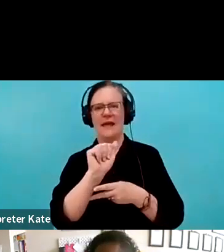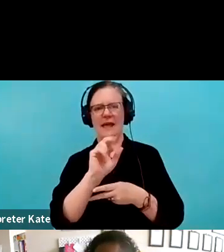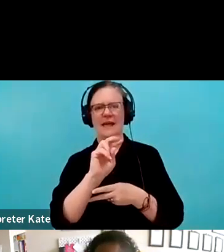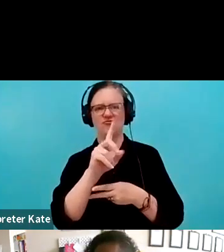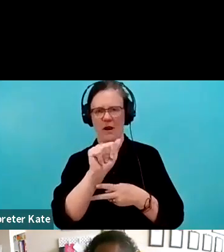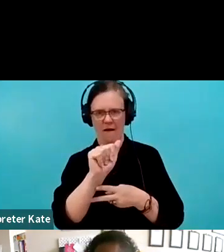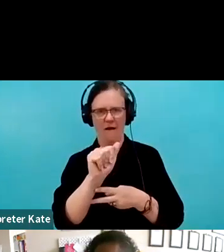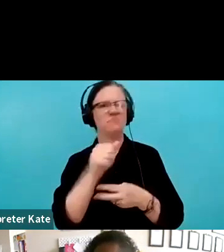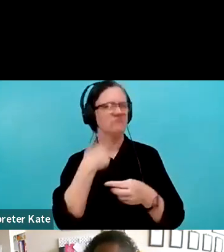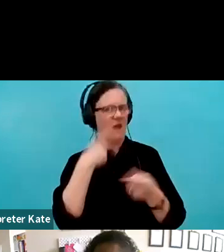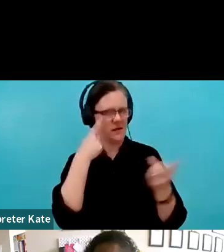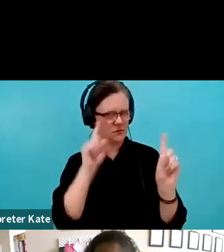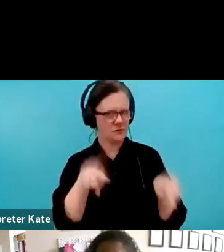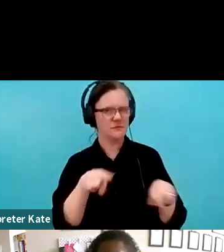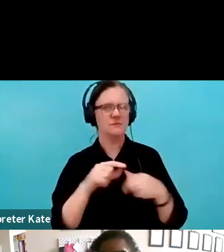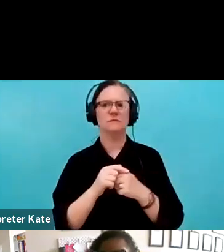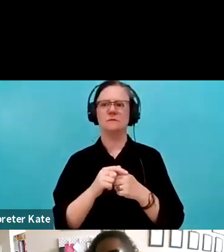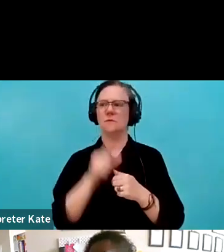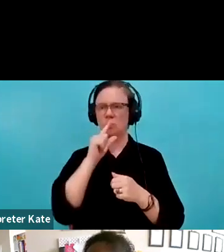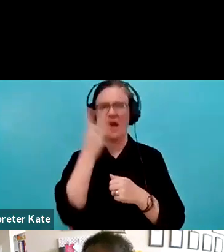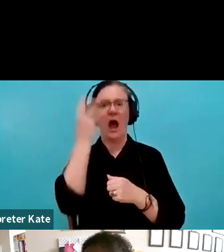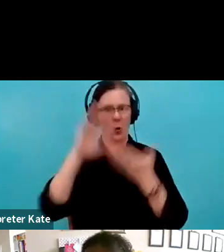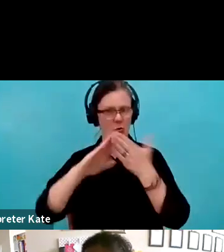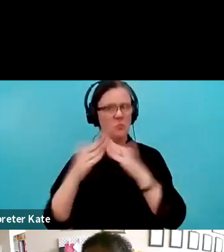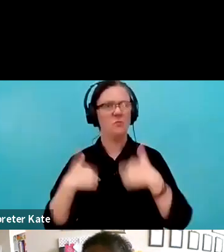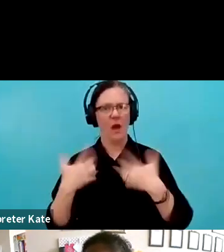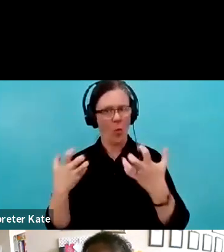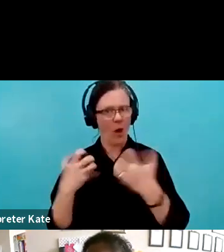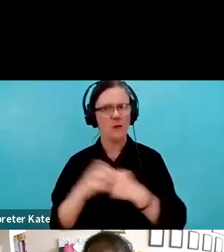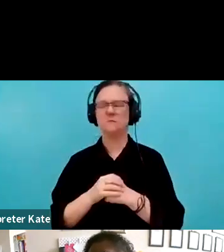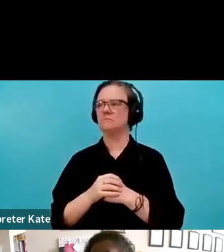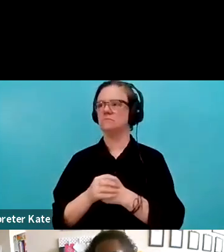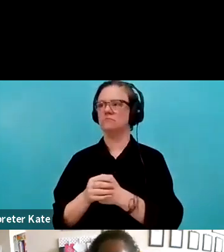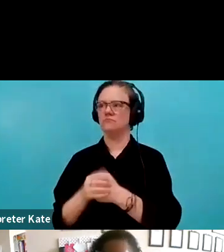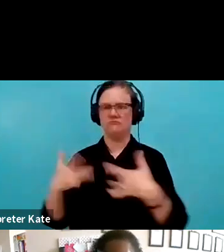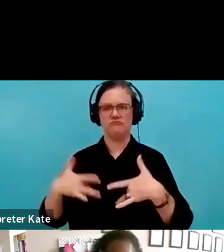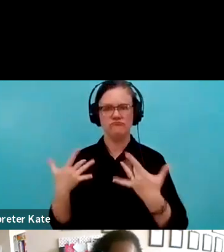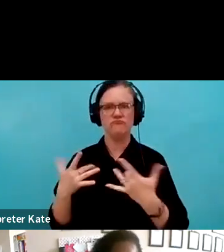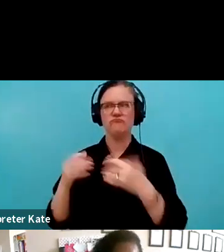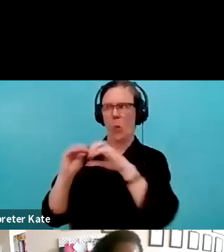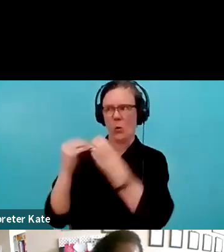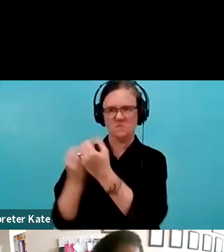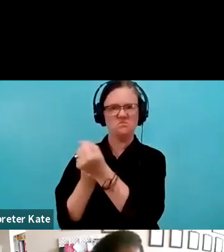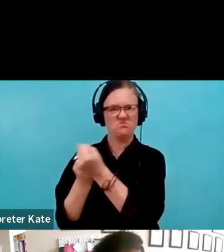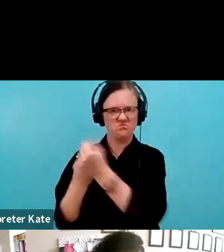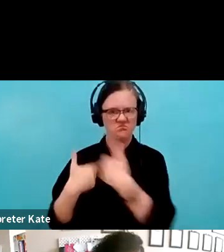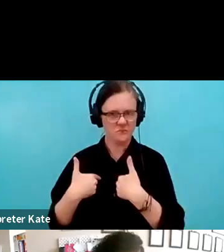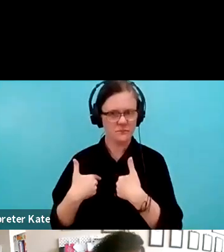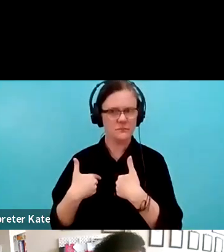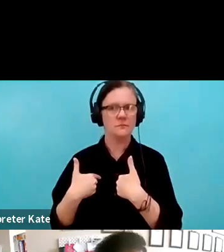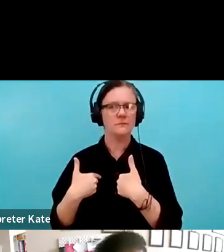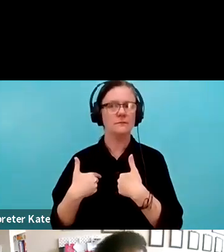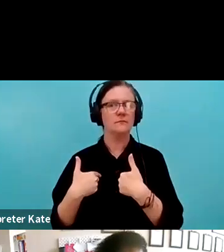regards to, I try to be out in the community. I try to be supportive of organizations, but also within